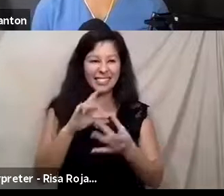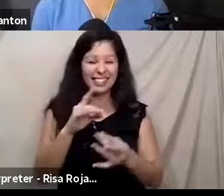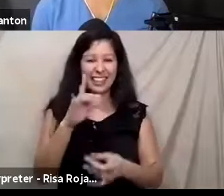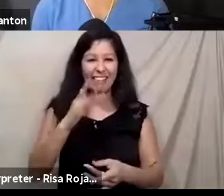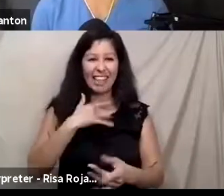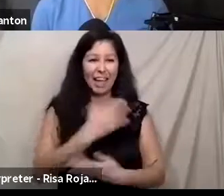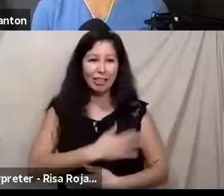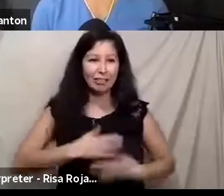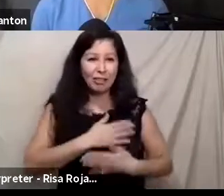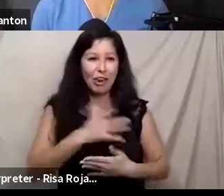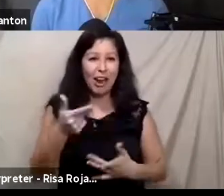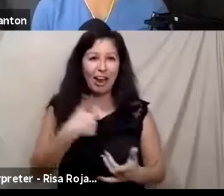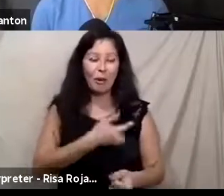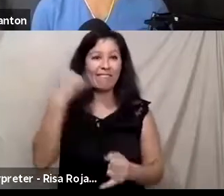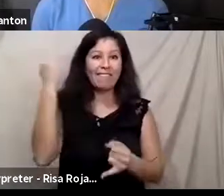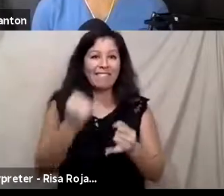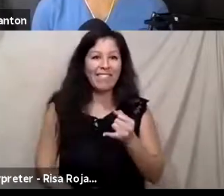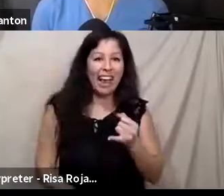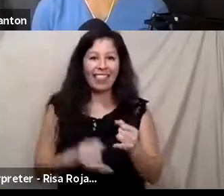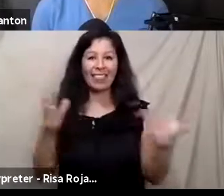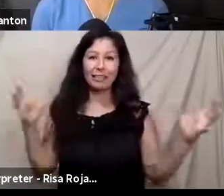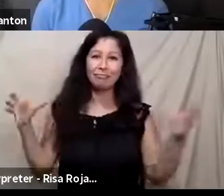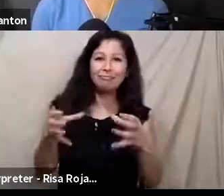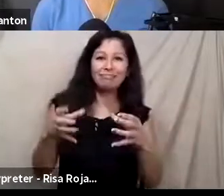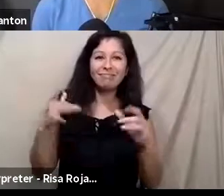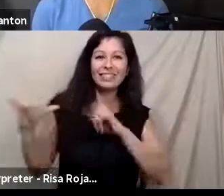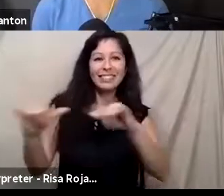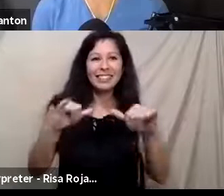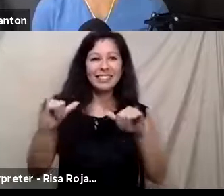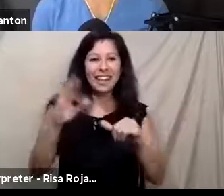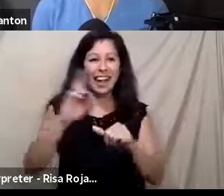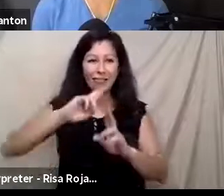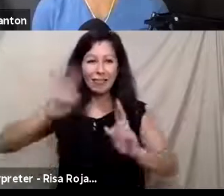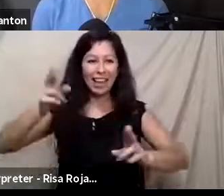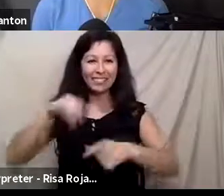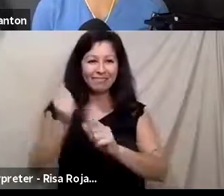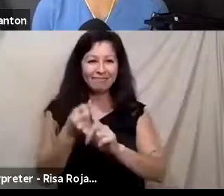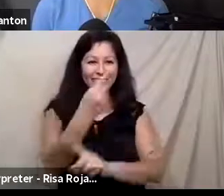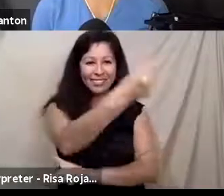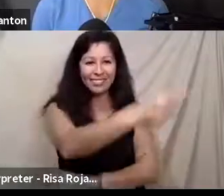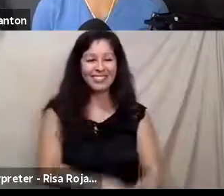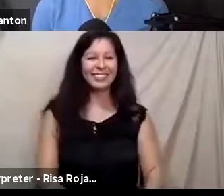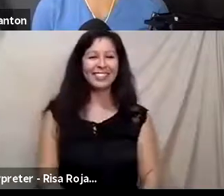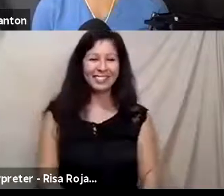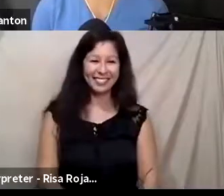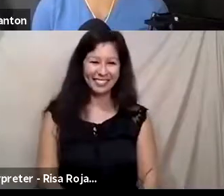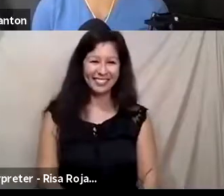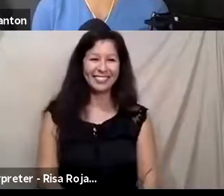just the joy of like, we finally get to come out and just like tee it up, knock it out,